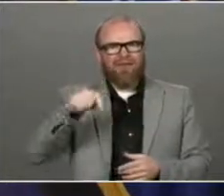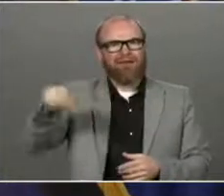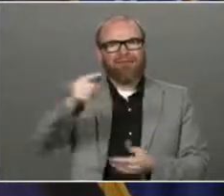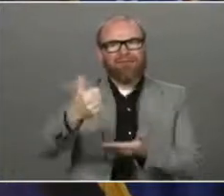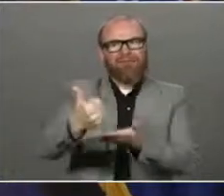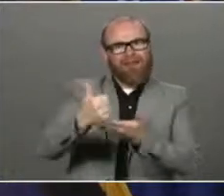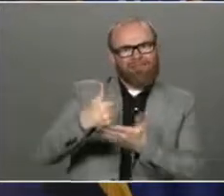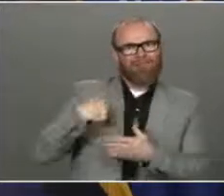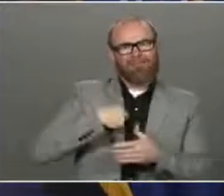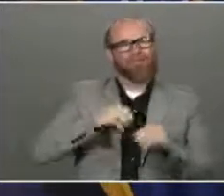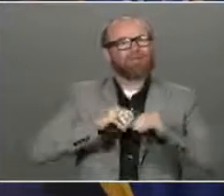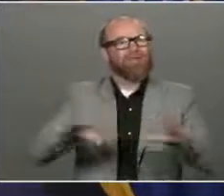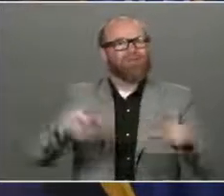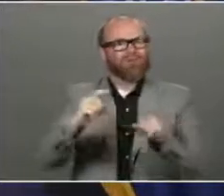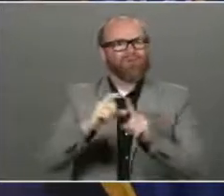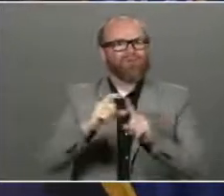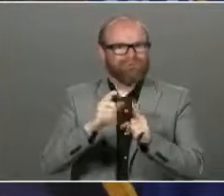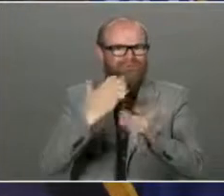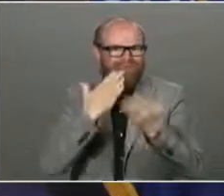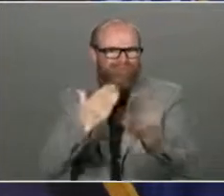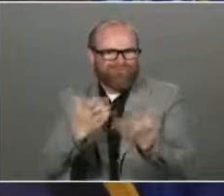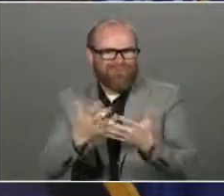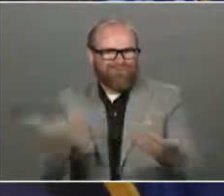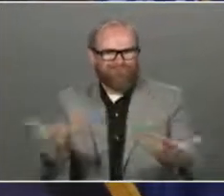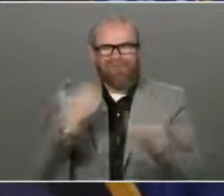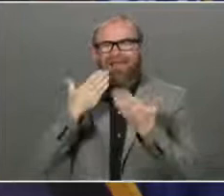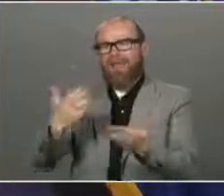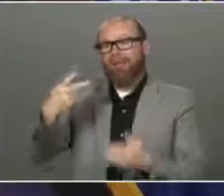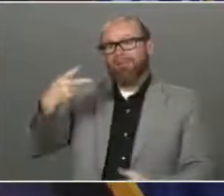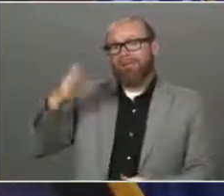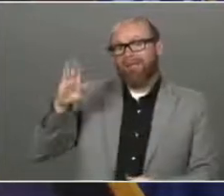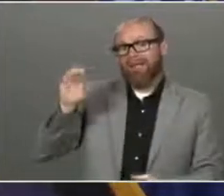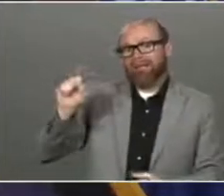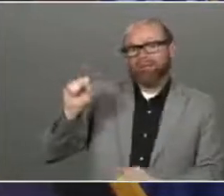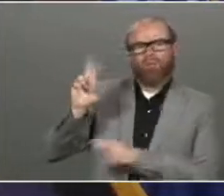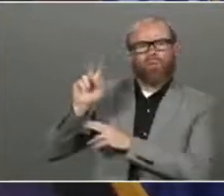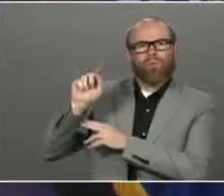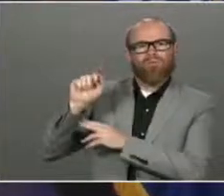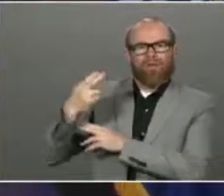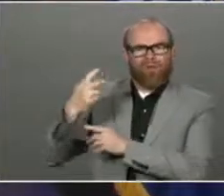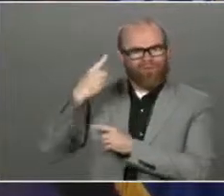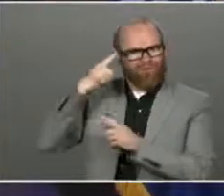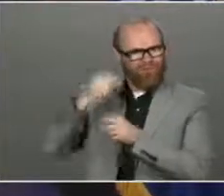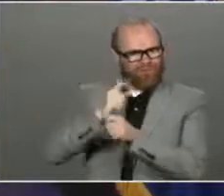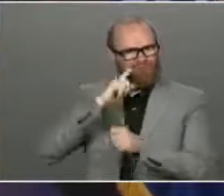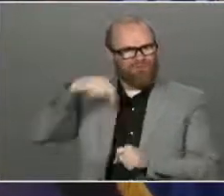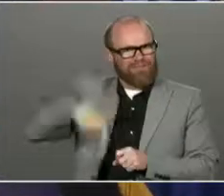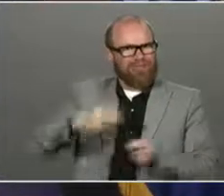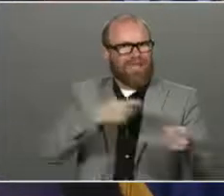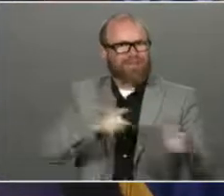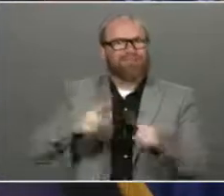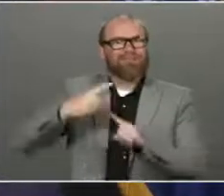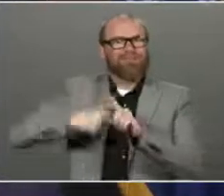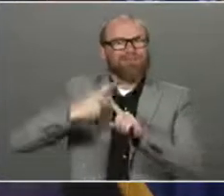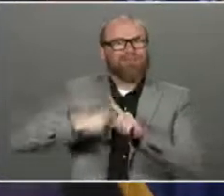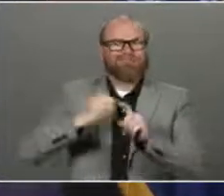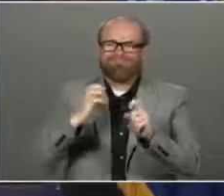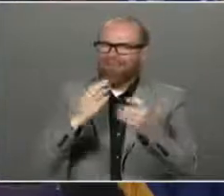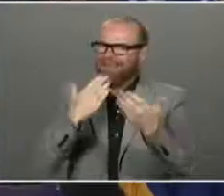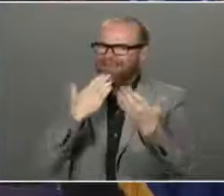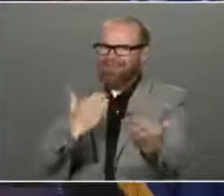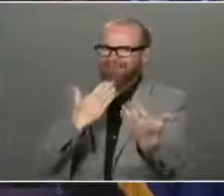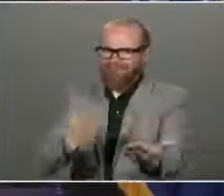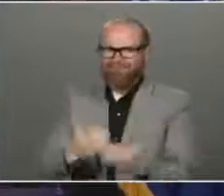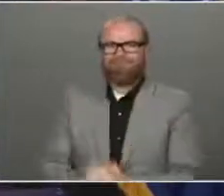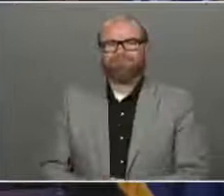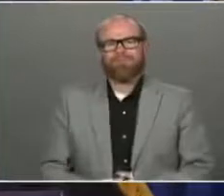us, and PBS Utah for carrying this opportunity once again. I want to start with a